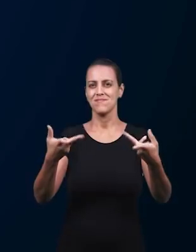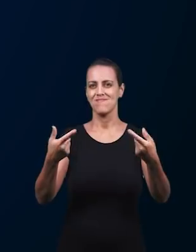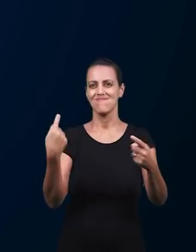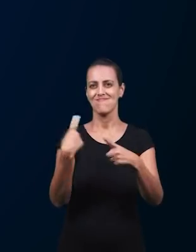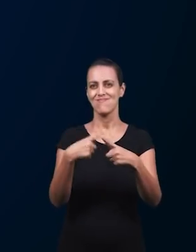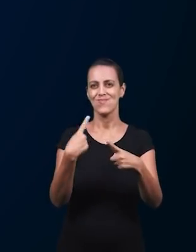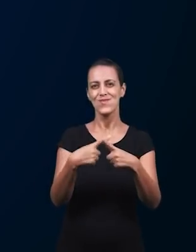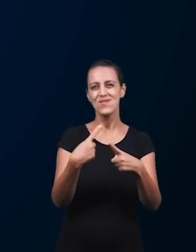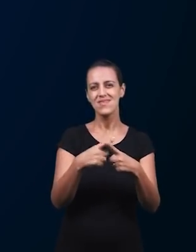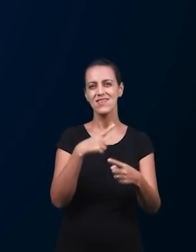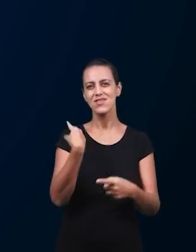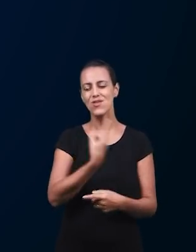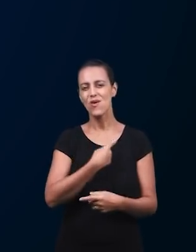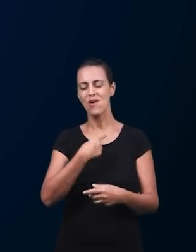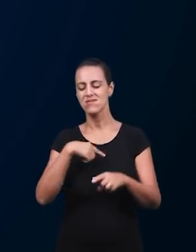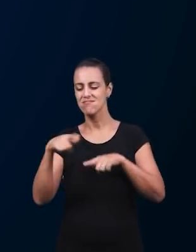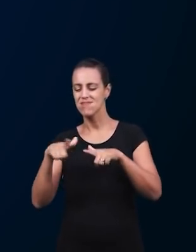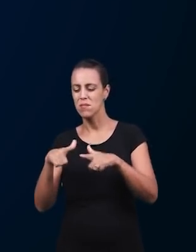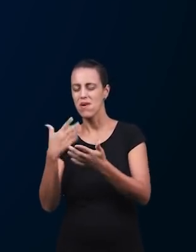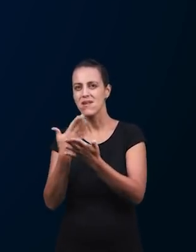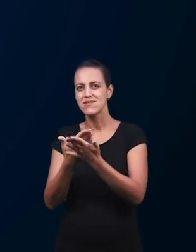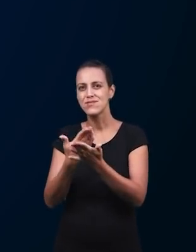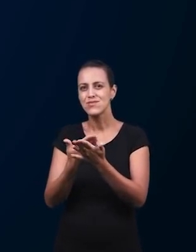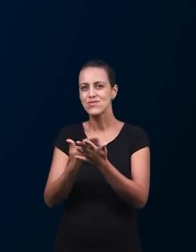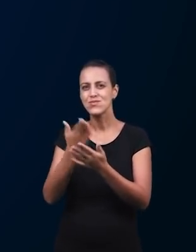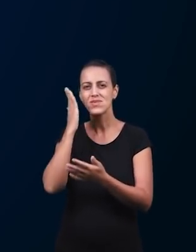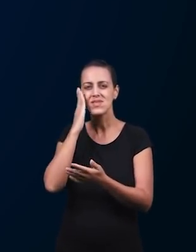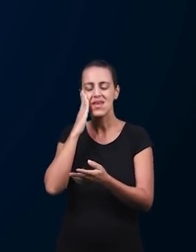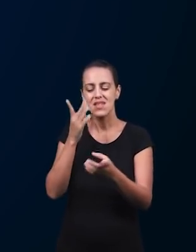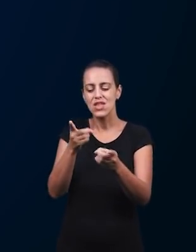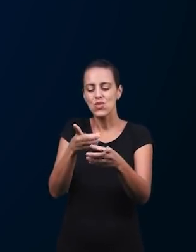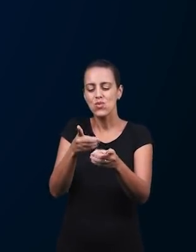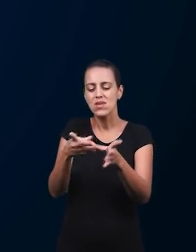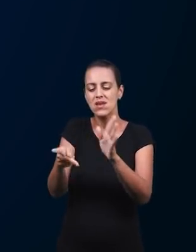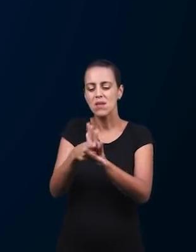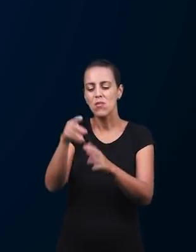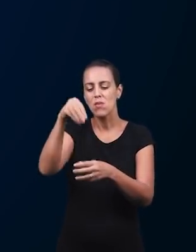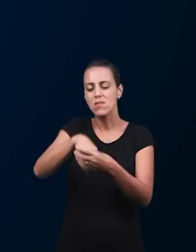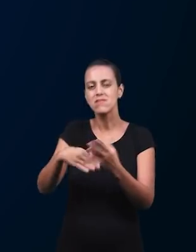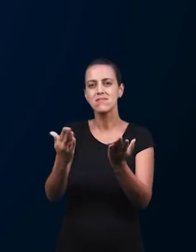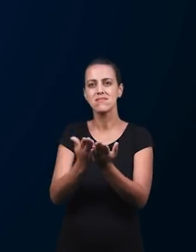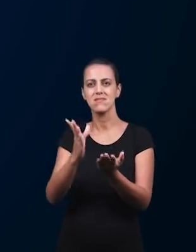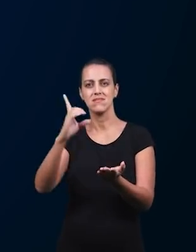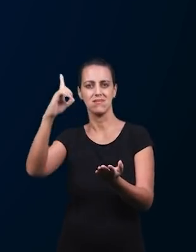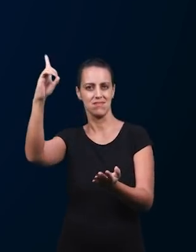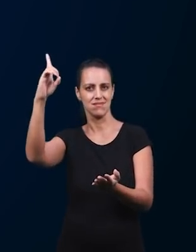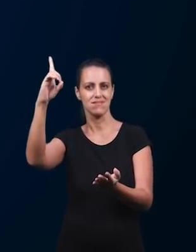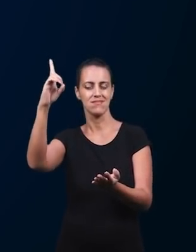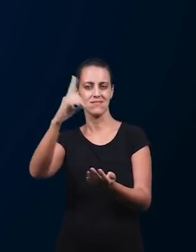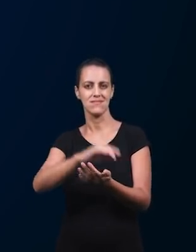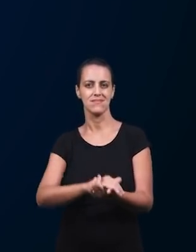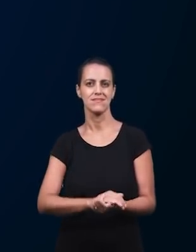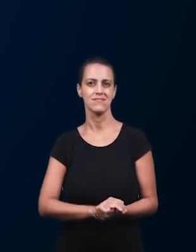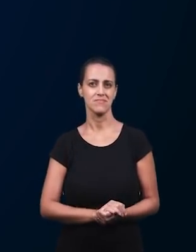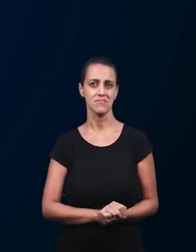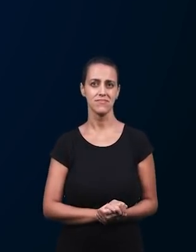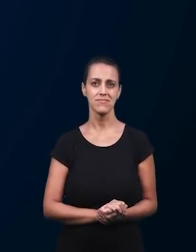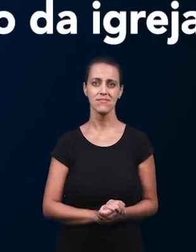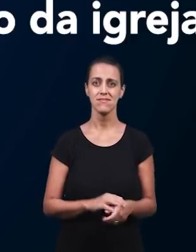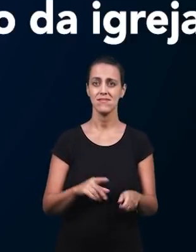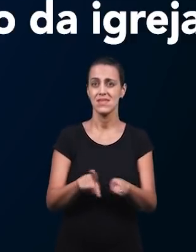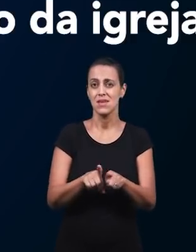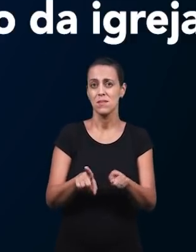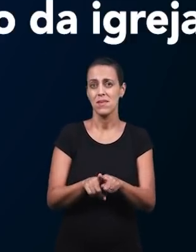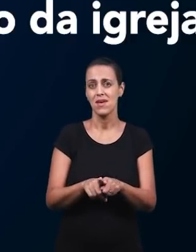among us because with this work, it has given us more understanding of the biblical